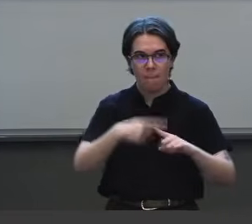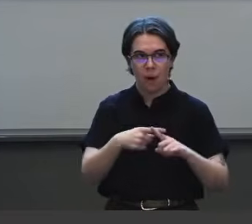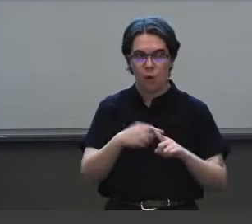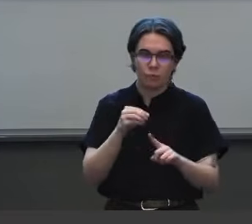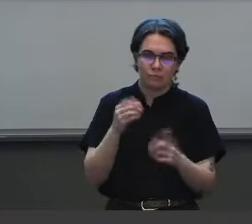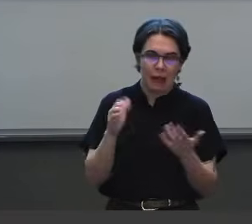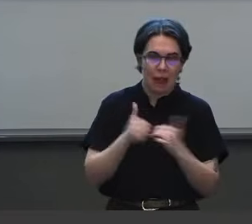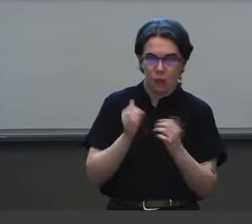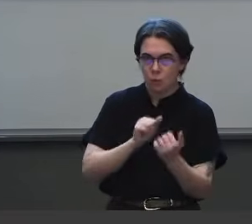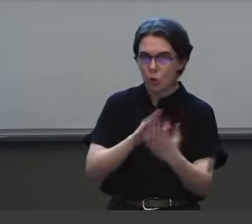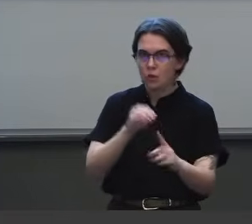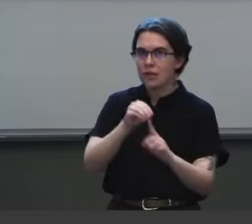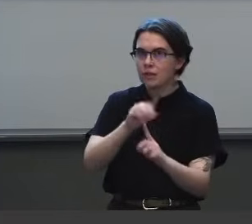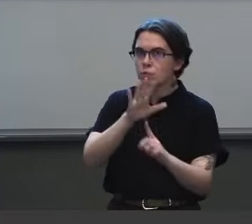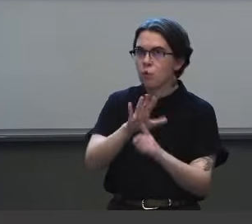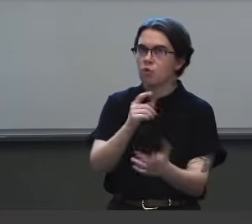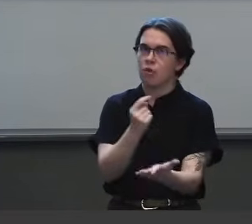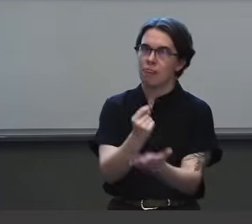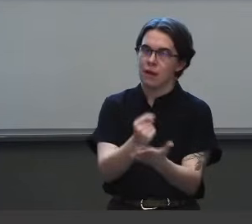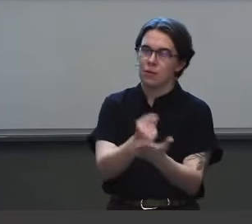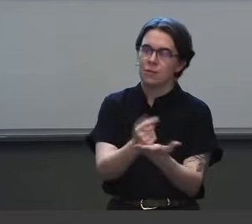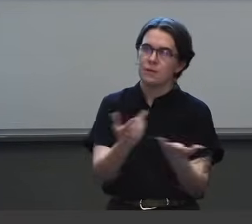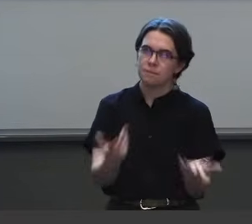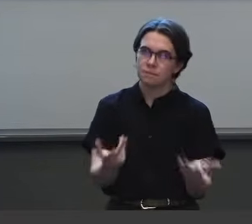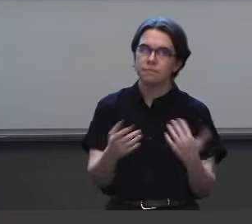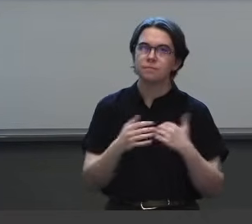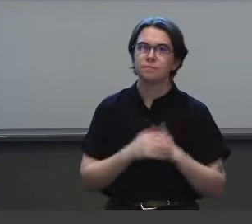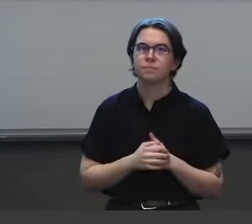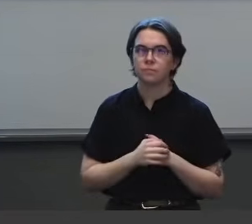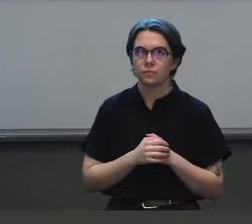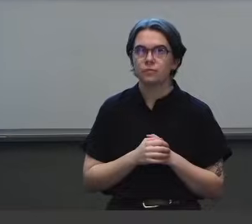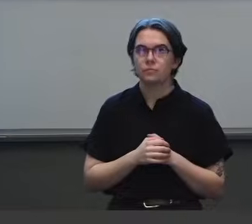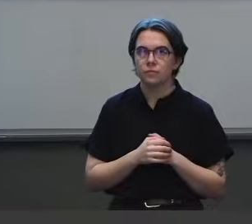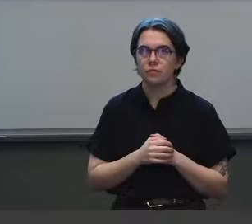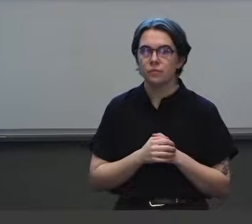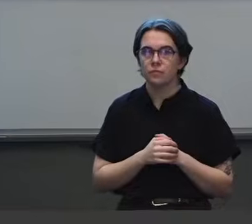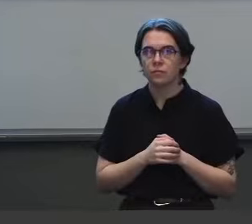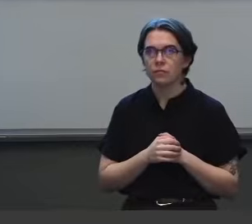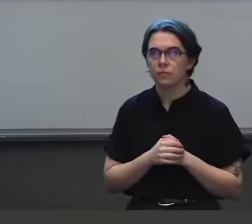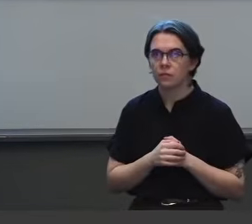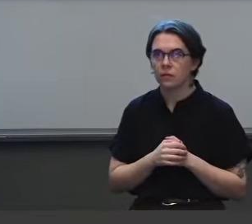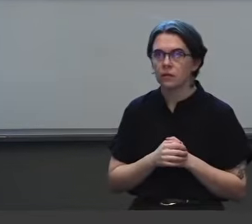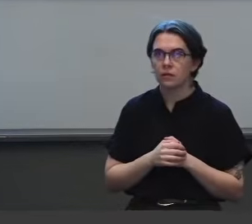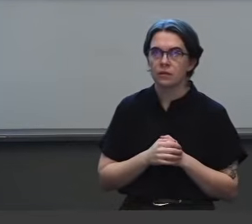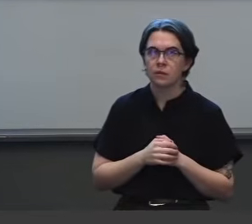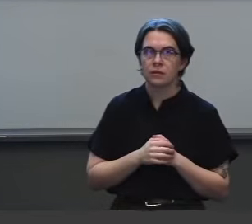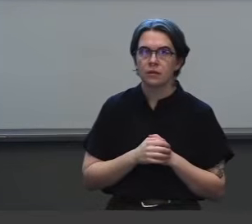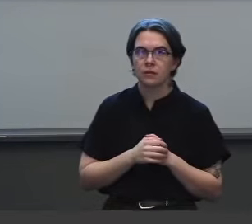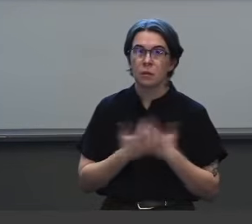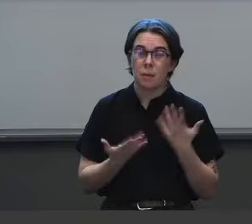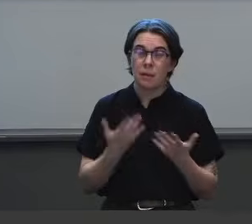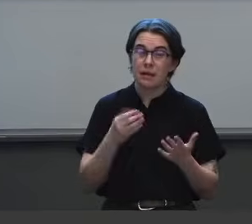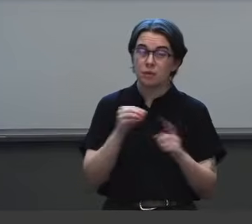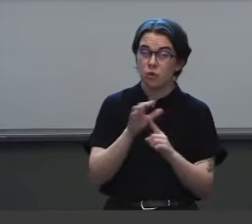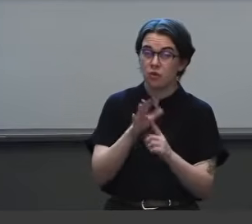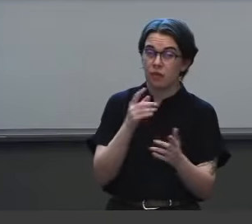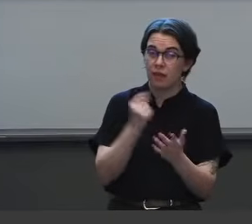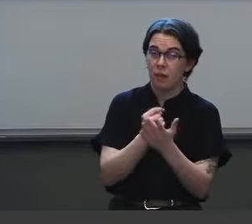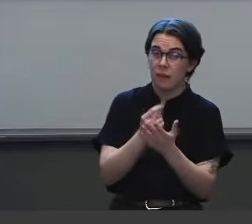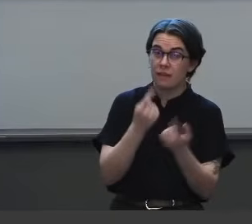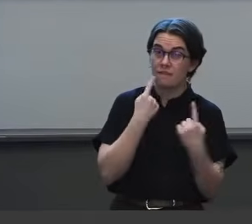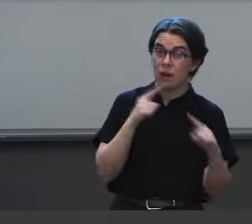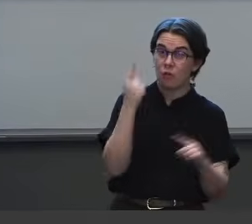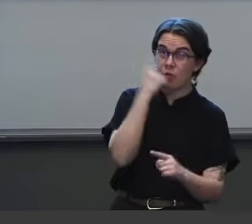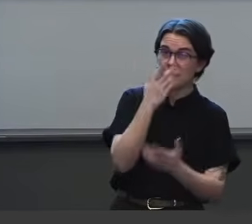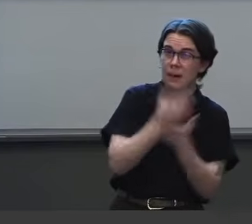for others. So it really depends on, I think, what's underlying the problem. But okay, problem